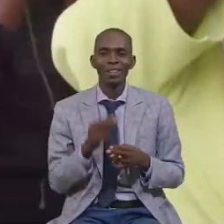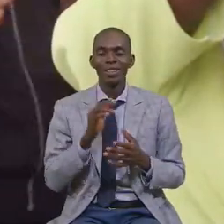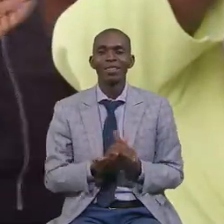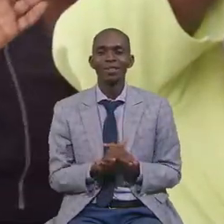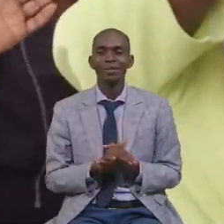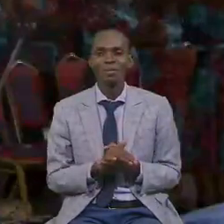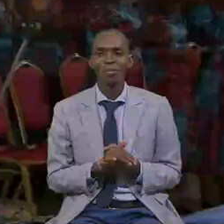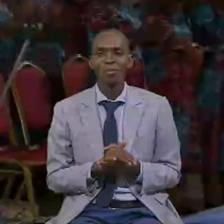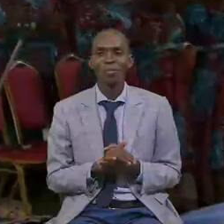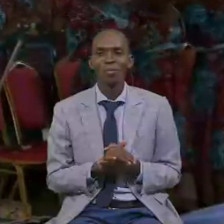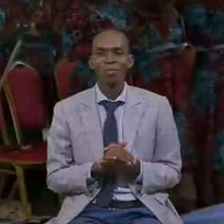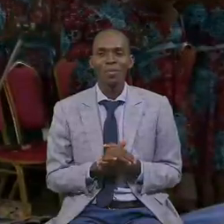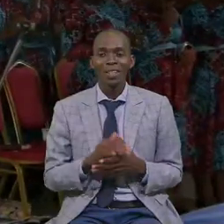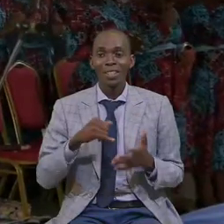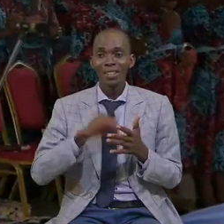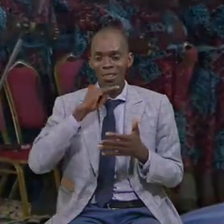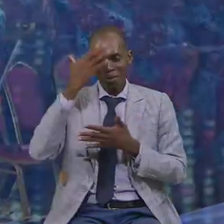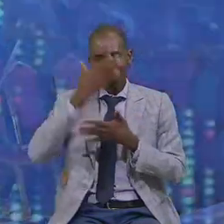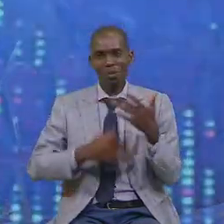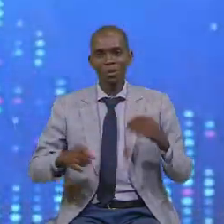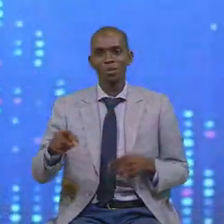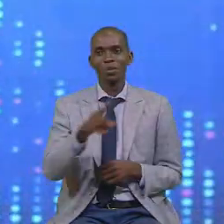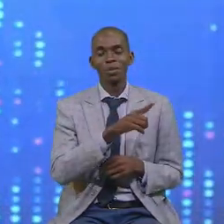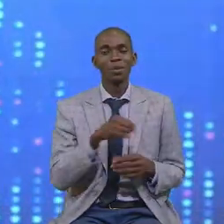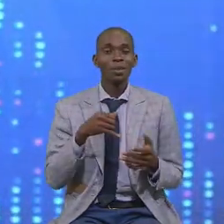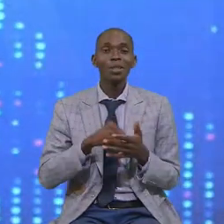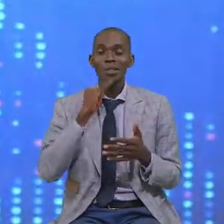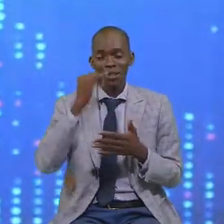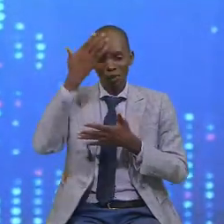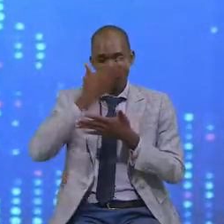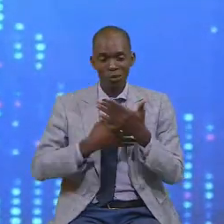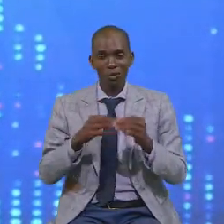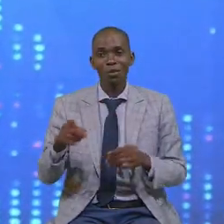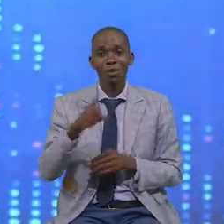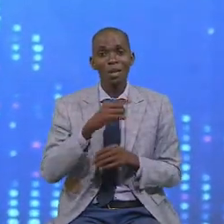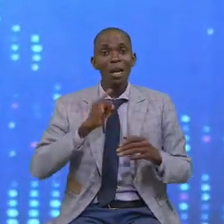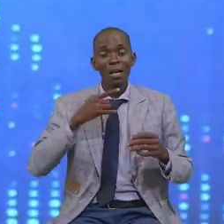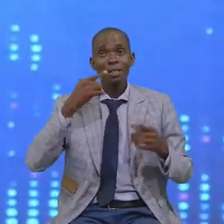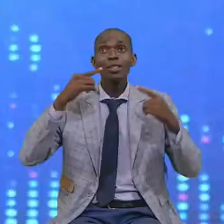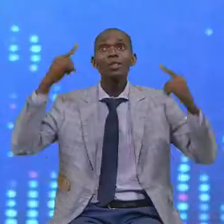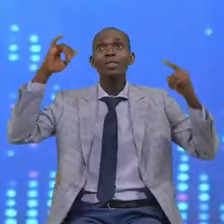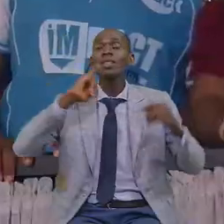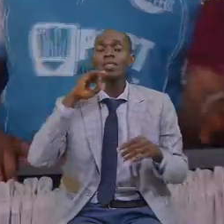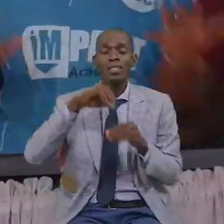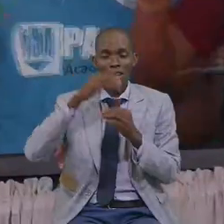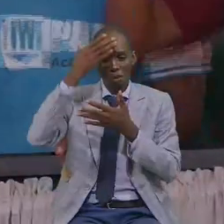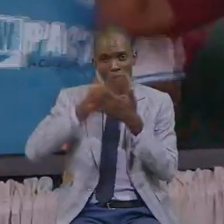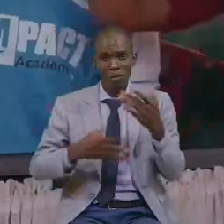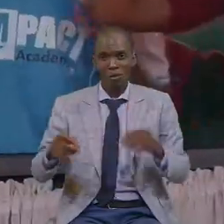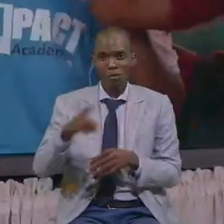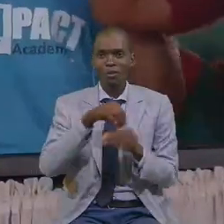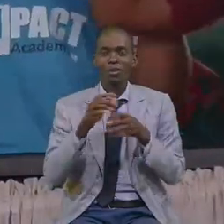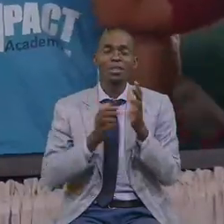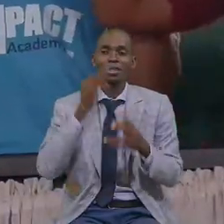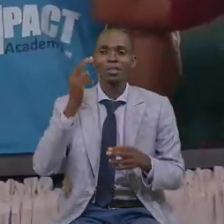It's in front of you. It's in front of you. I said it's in front of you.